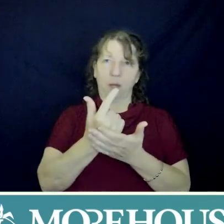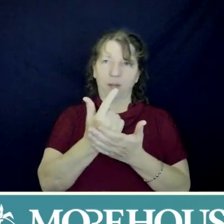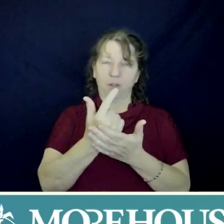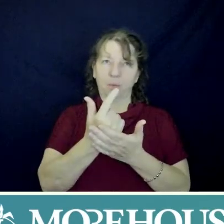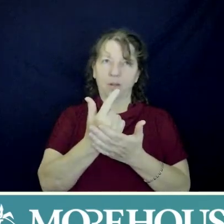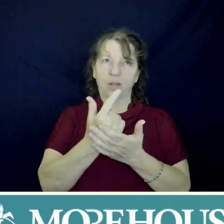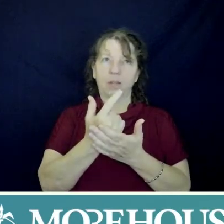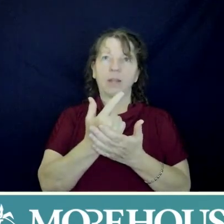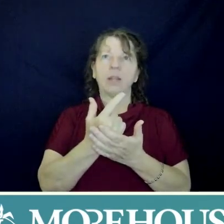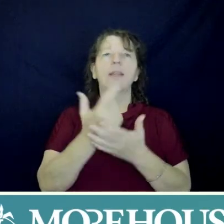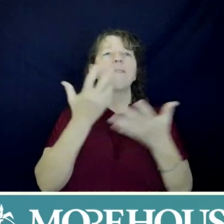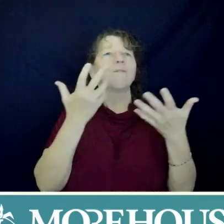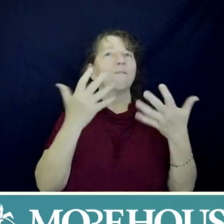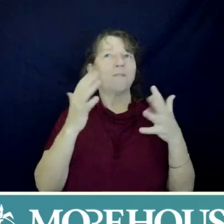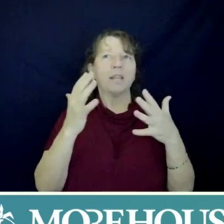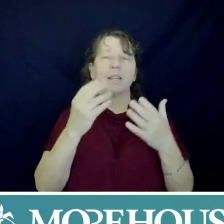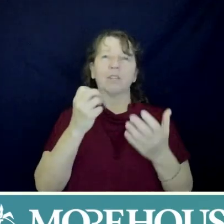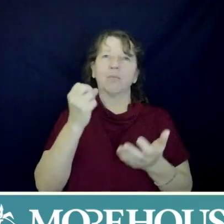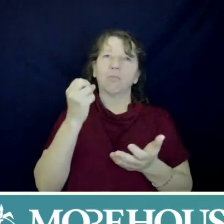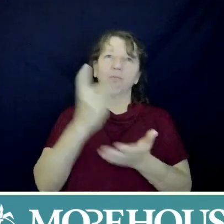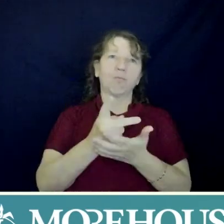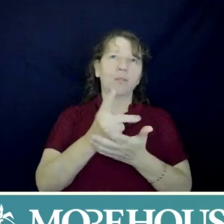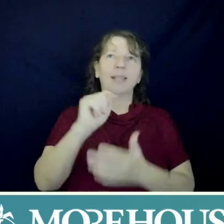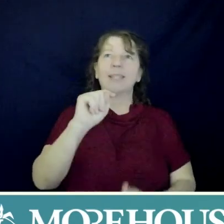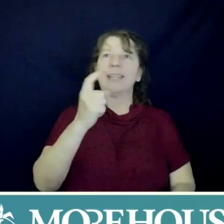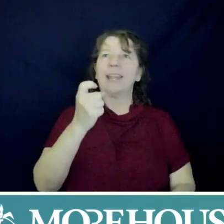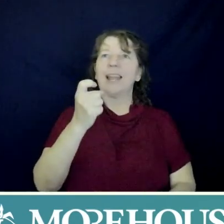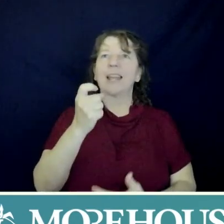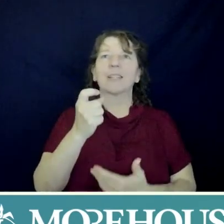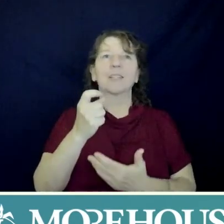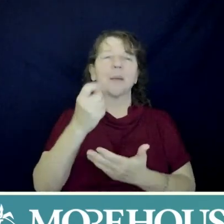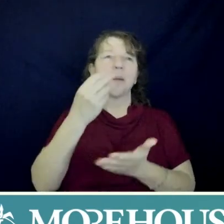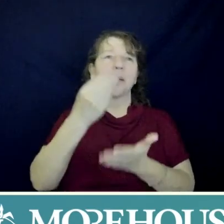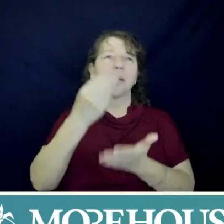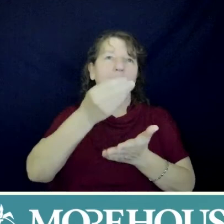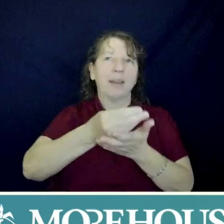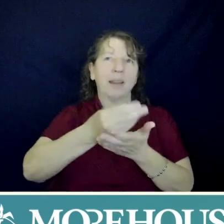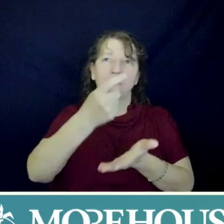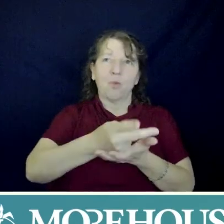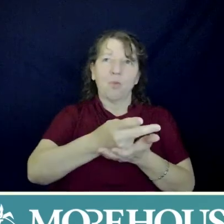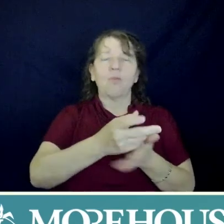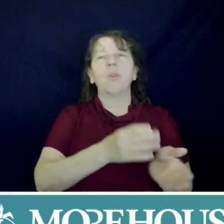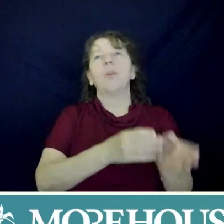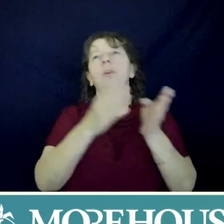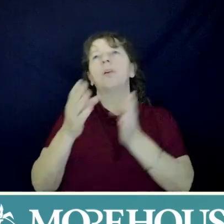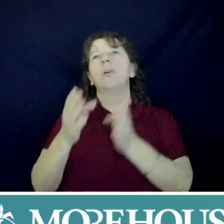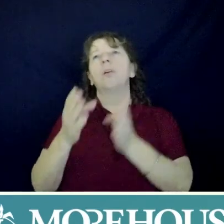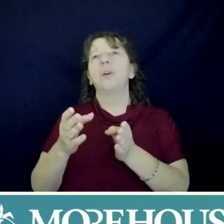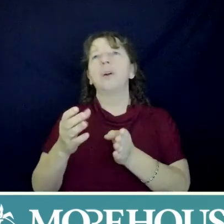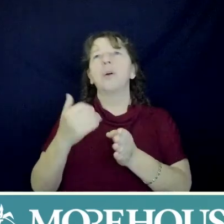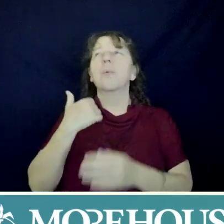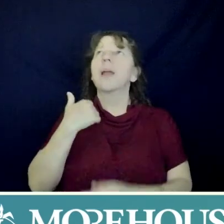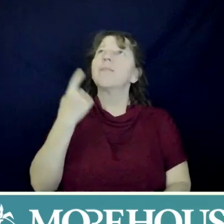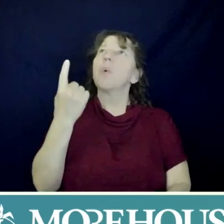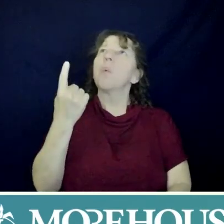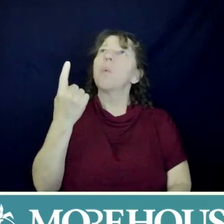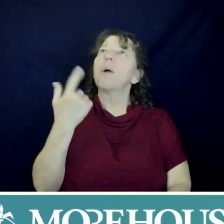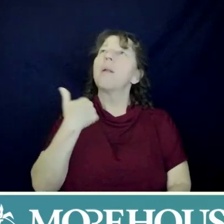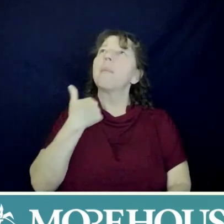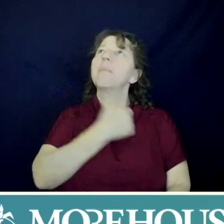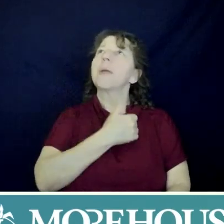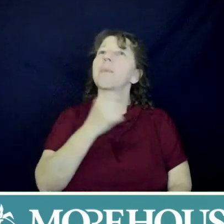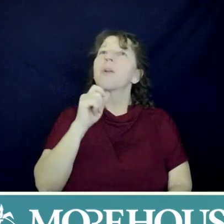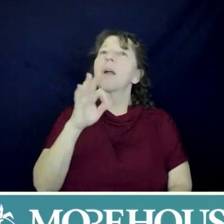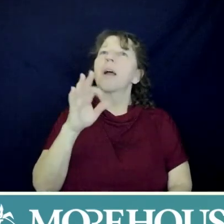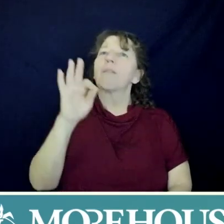Program that has a funded TX project. We also have one member of the